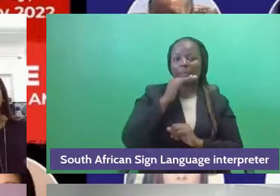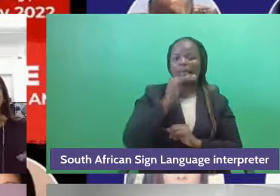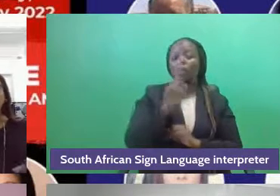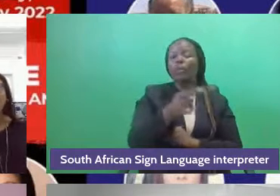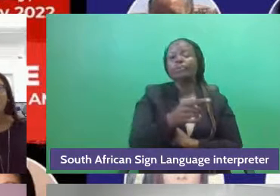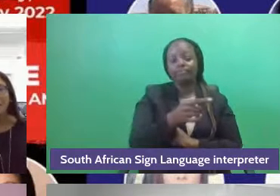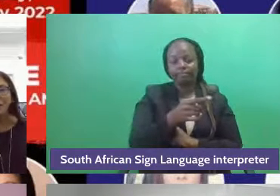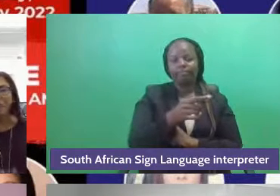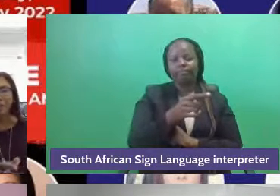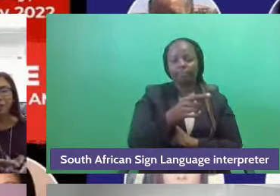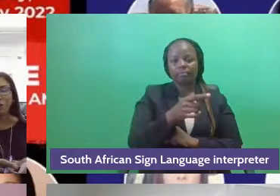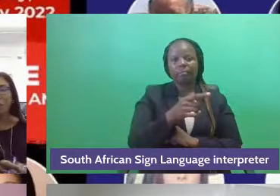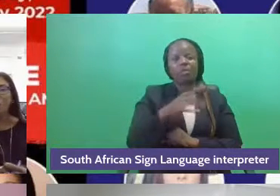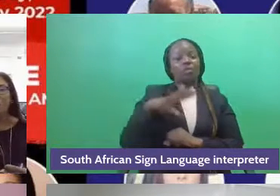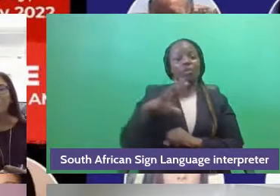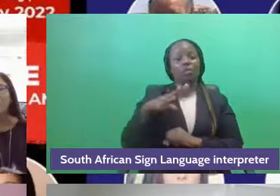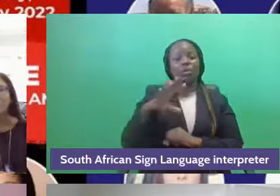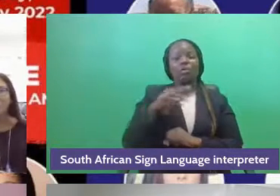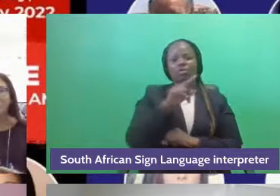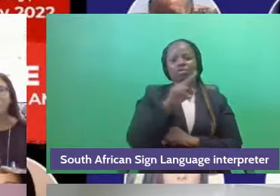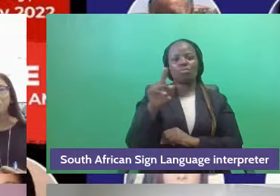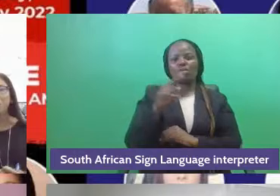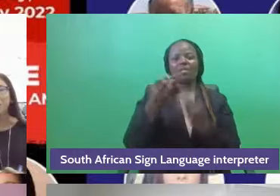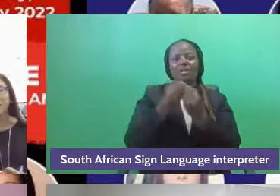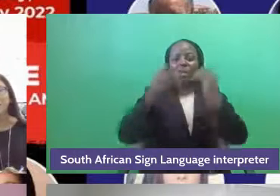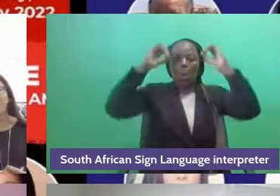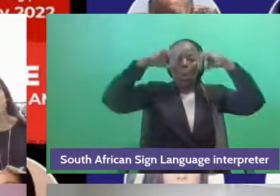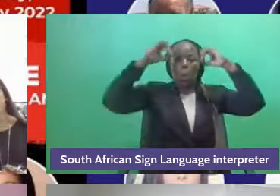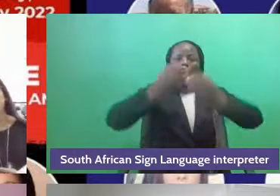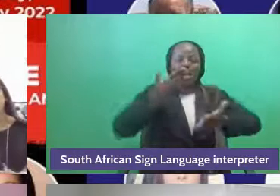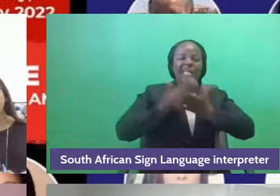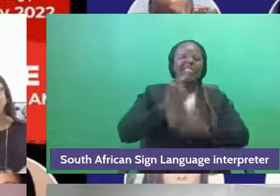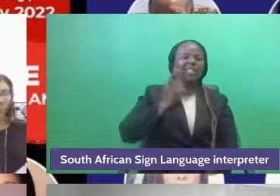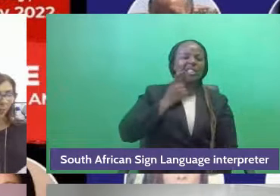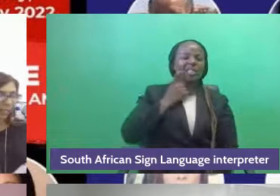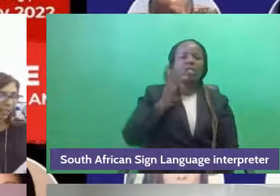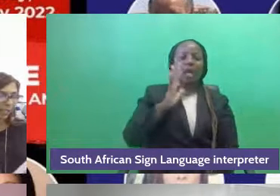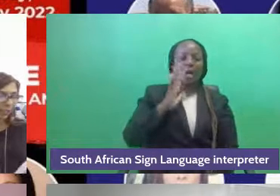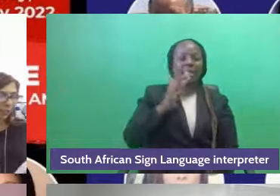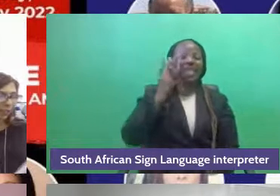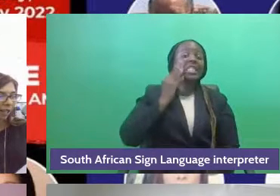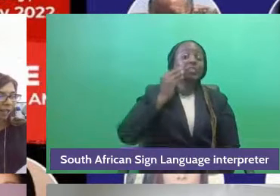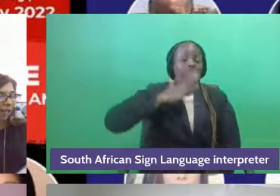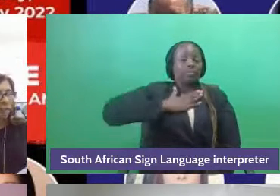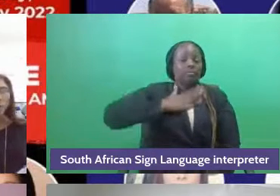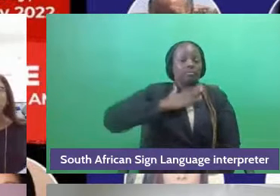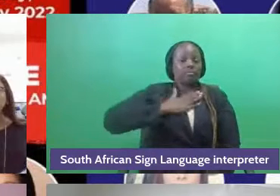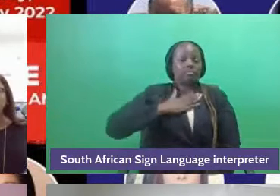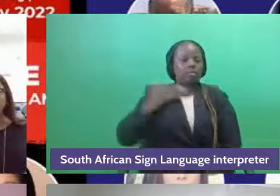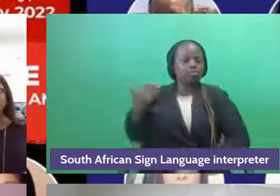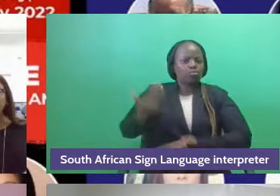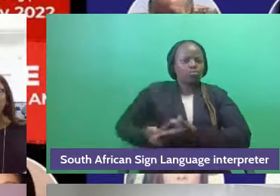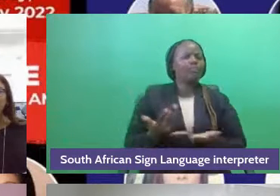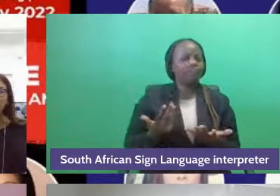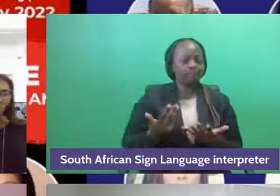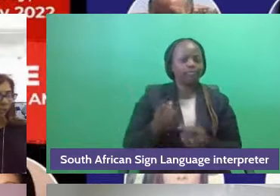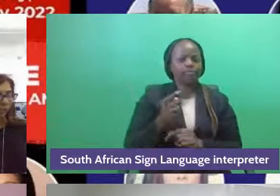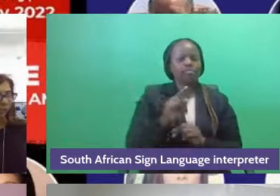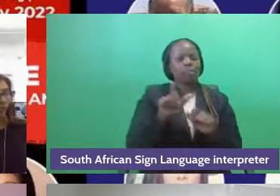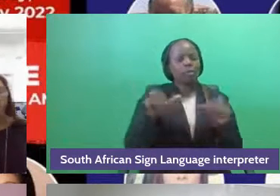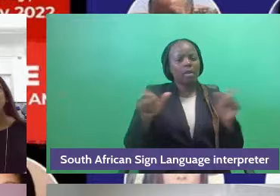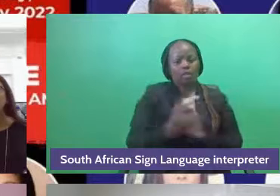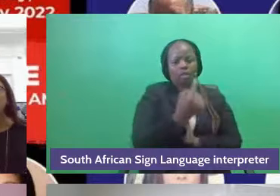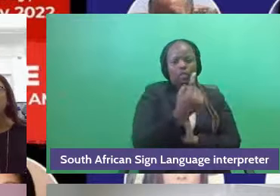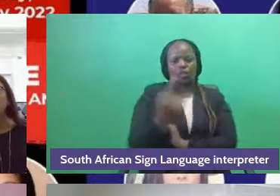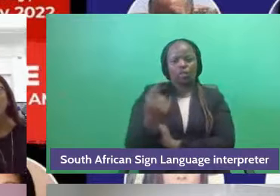to present to you something that you can just Google, and I wanted to share some of my own personal experience as well. So as you all might know,